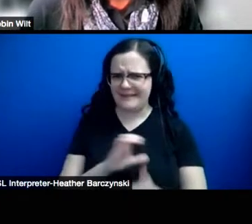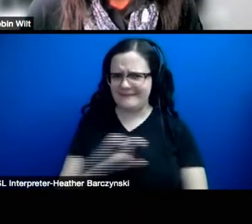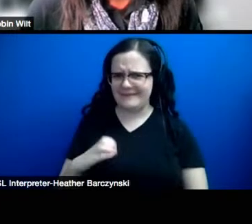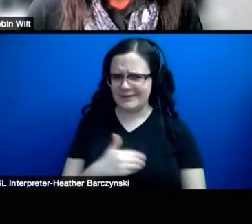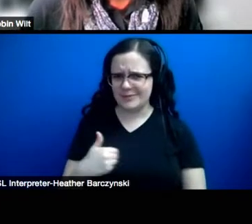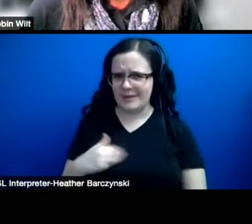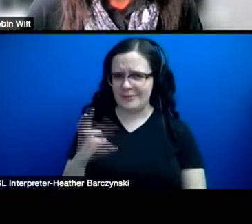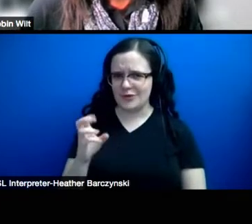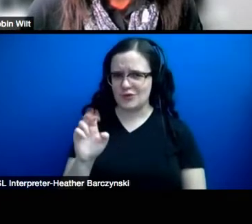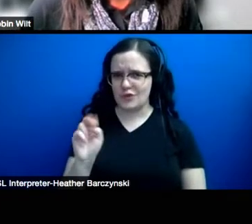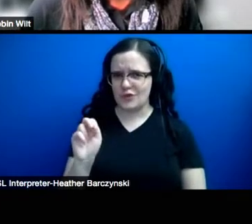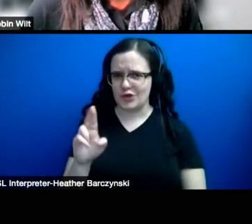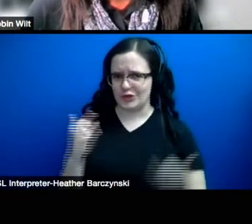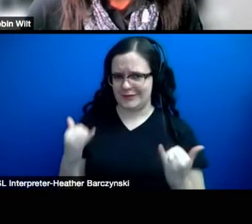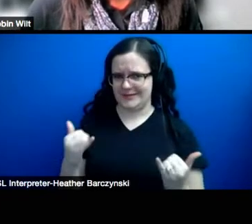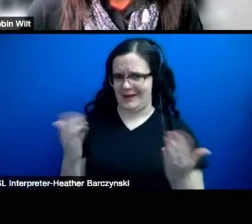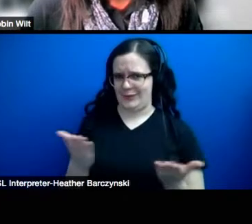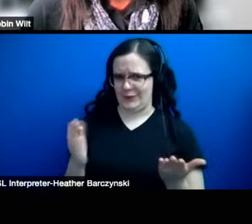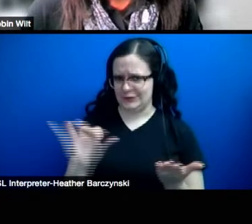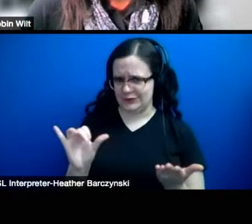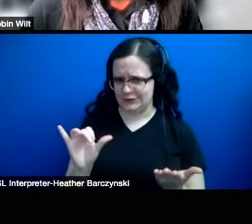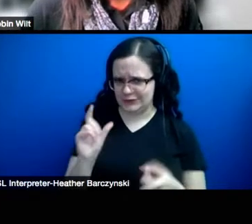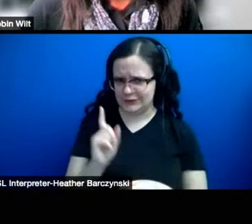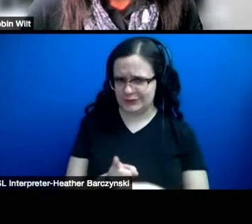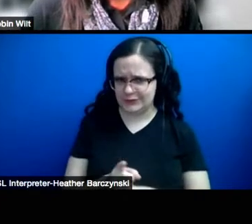now as well.